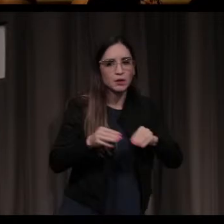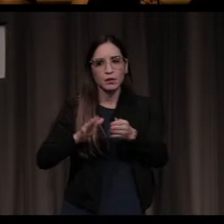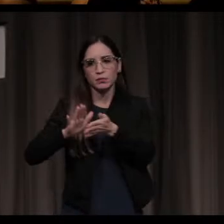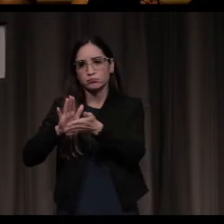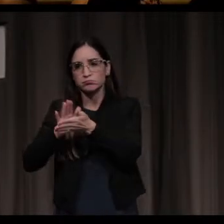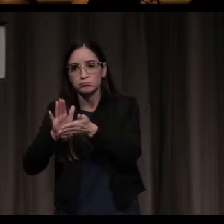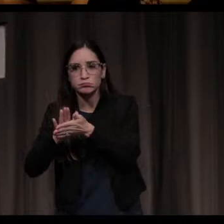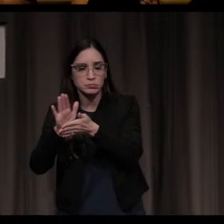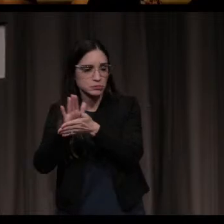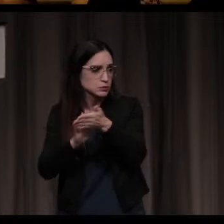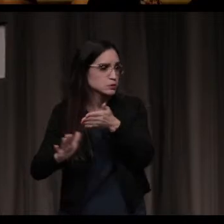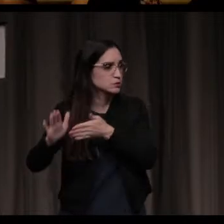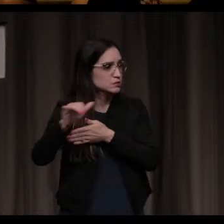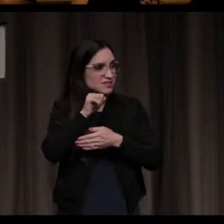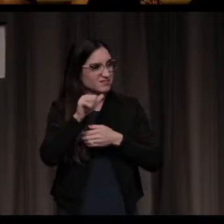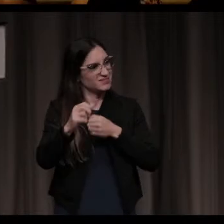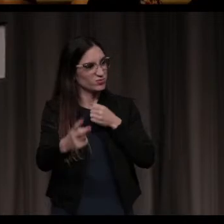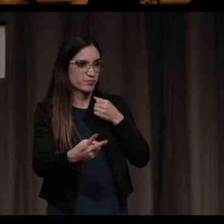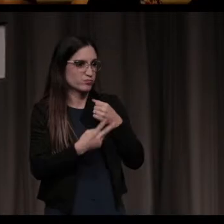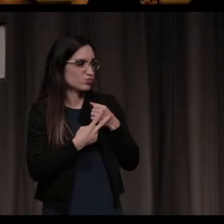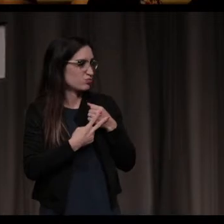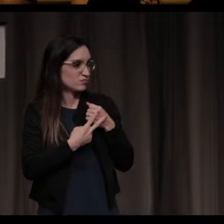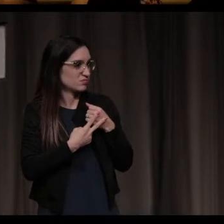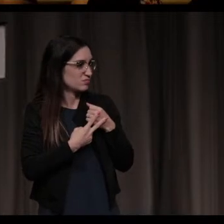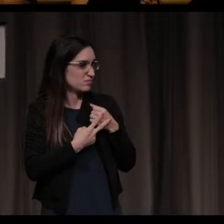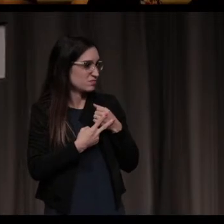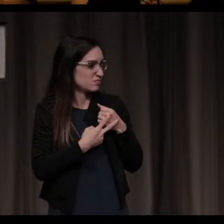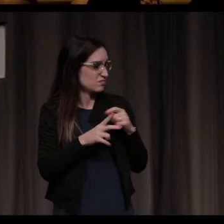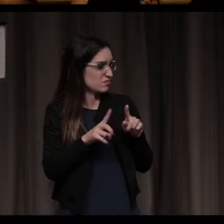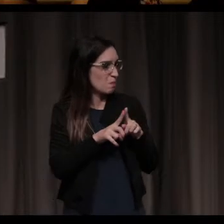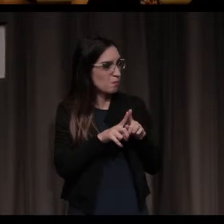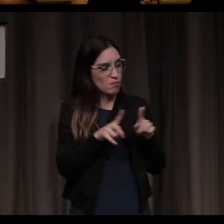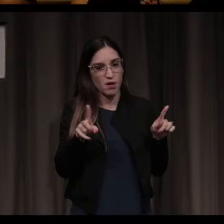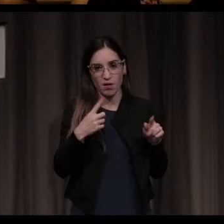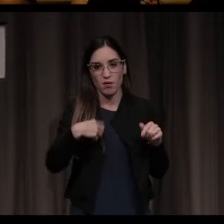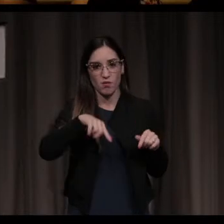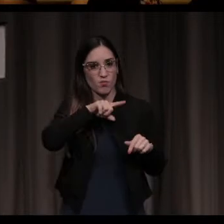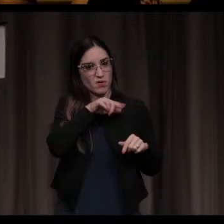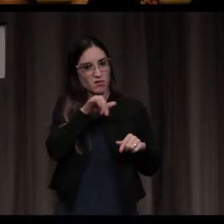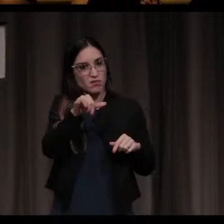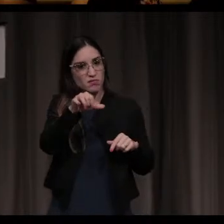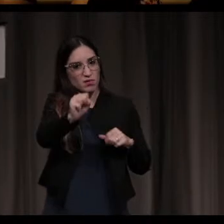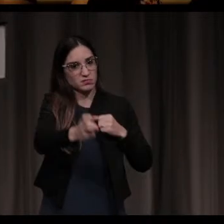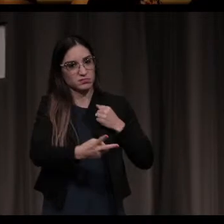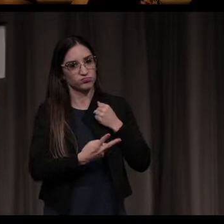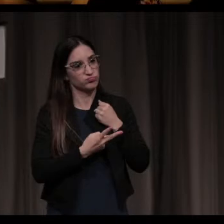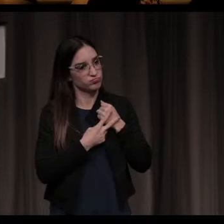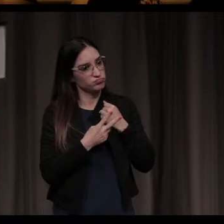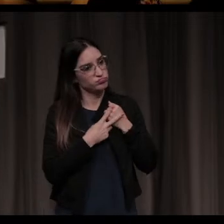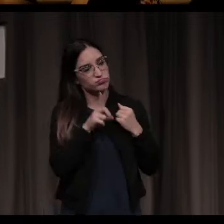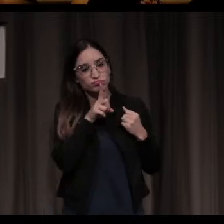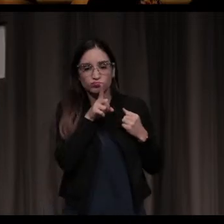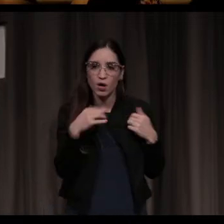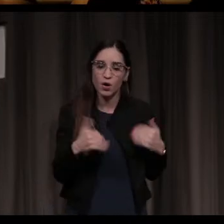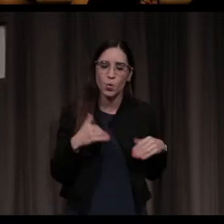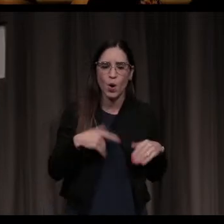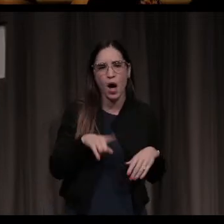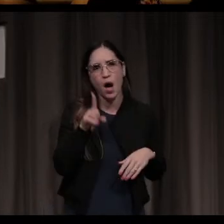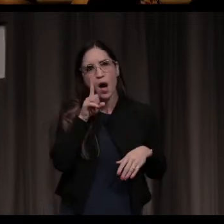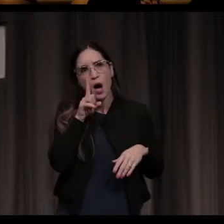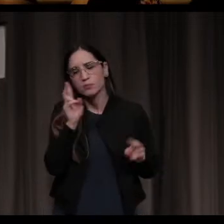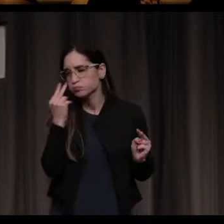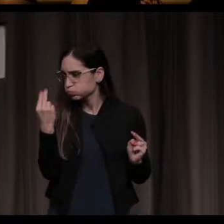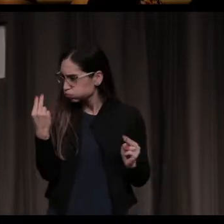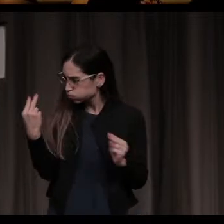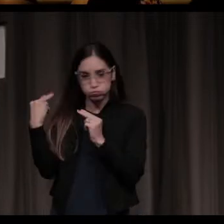know, preserved us being part of those conversations. We really were. And it was something that was undeniable when you look back at our own archives and our own